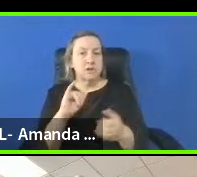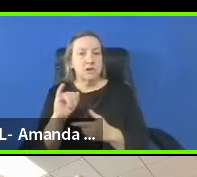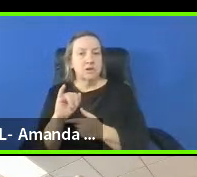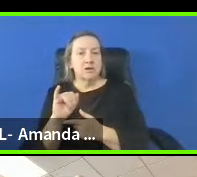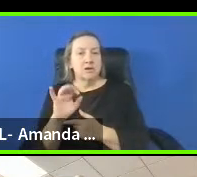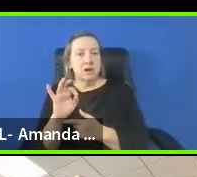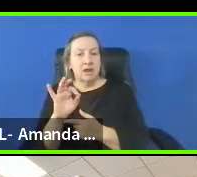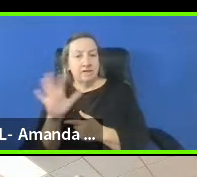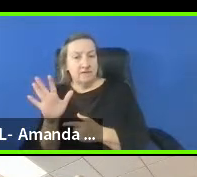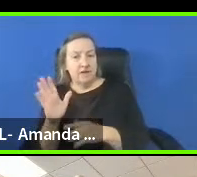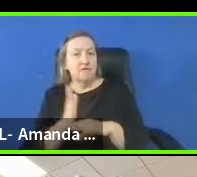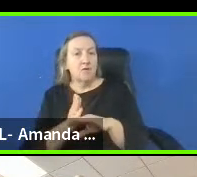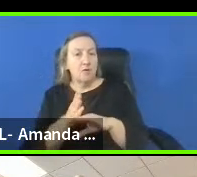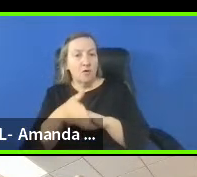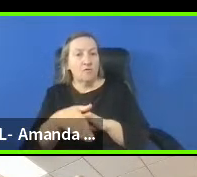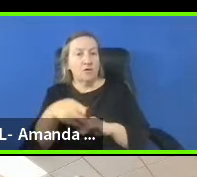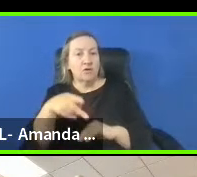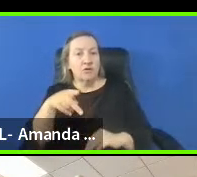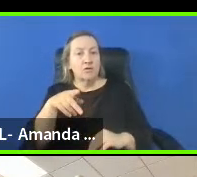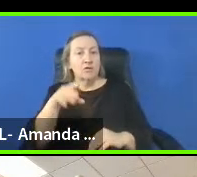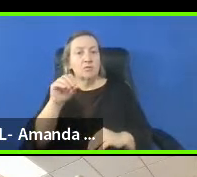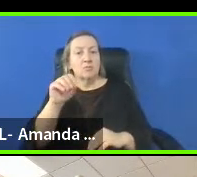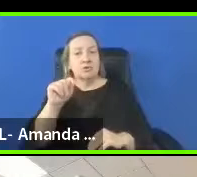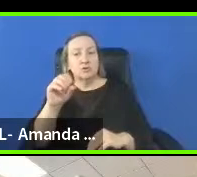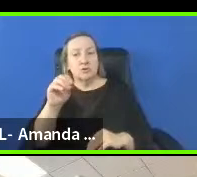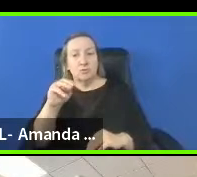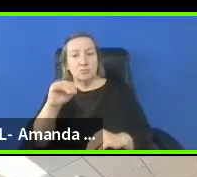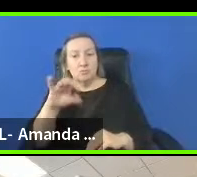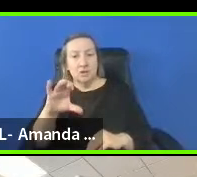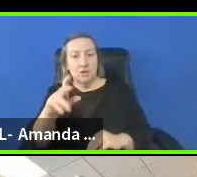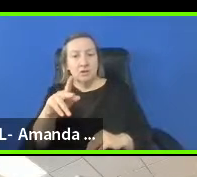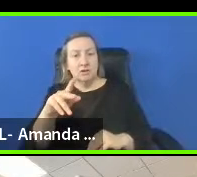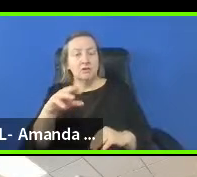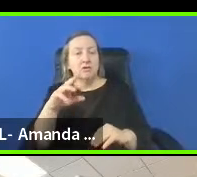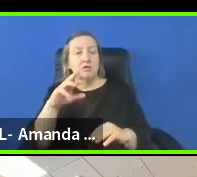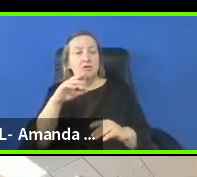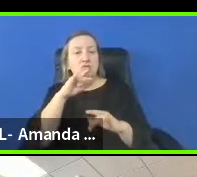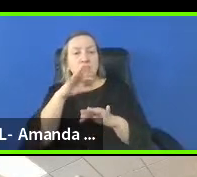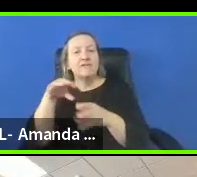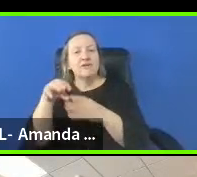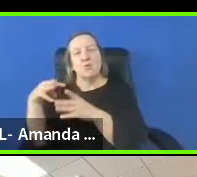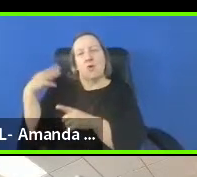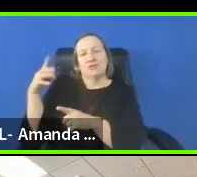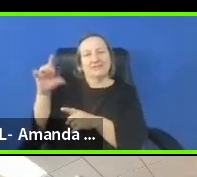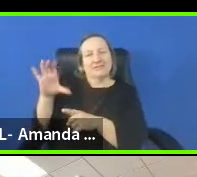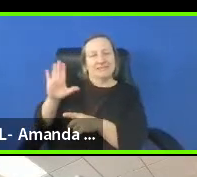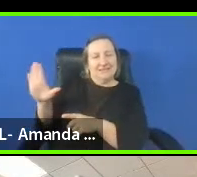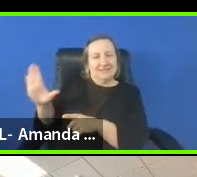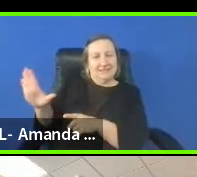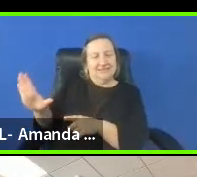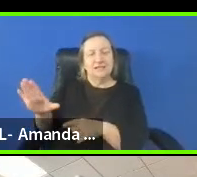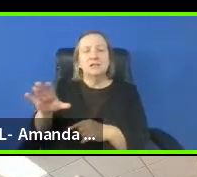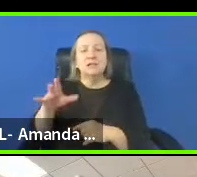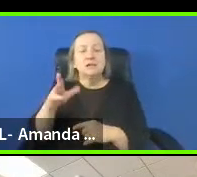I-95 over the Potomac River in the Washington, D.C. area to